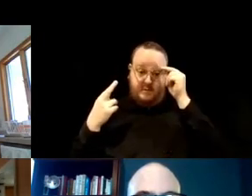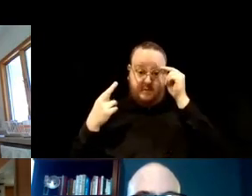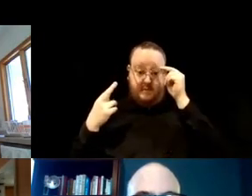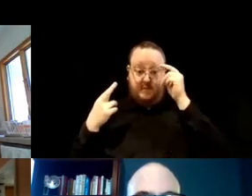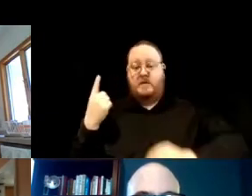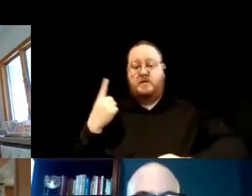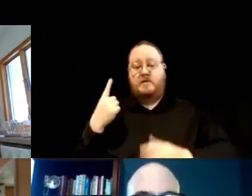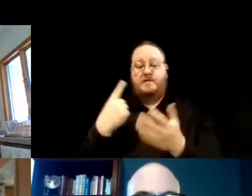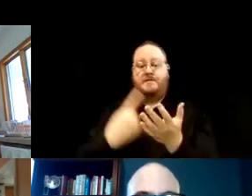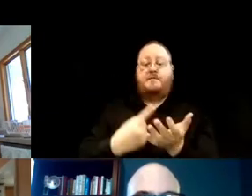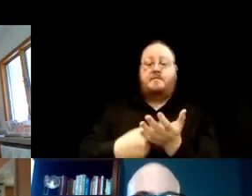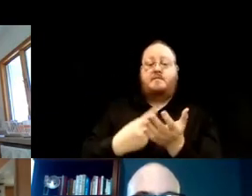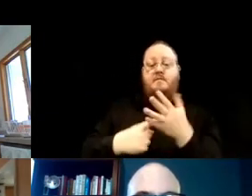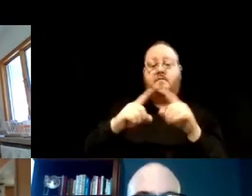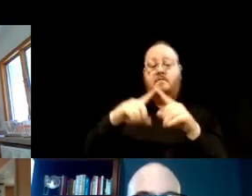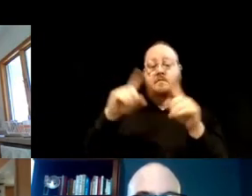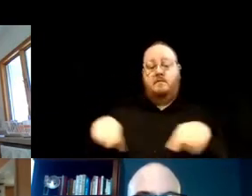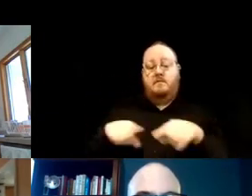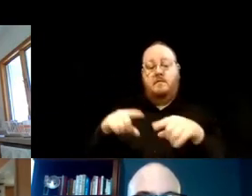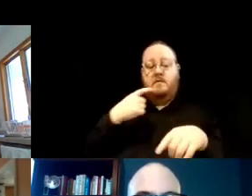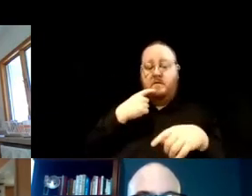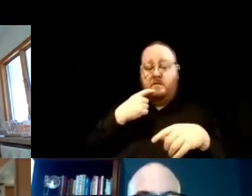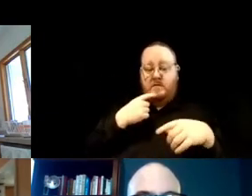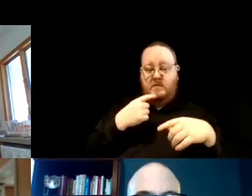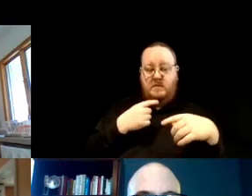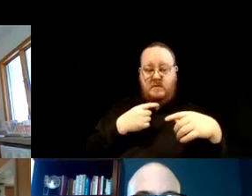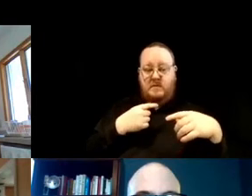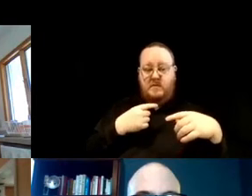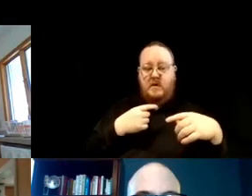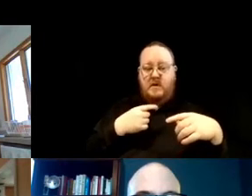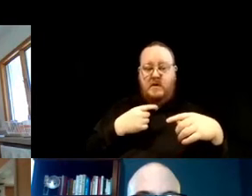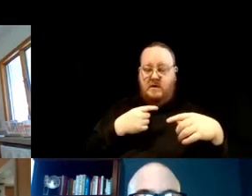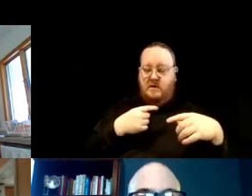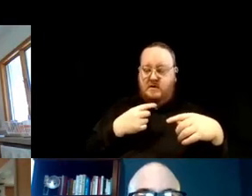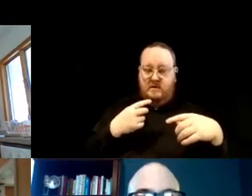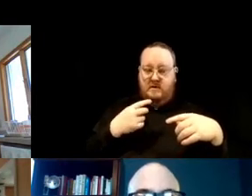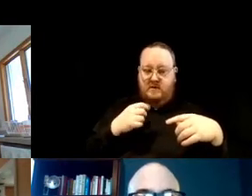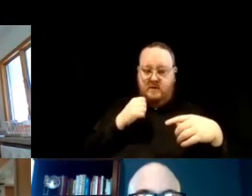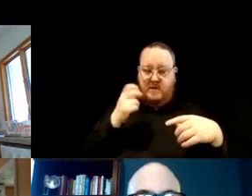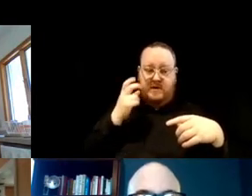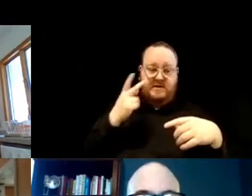say, "Didn't you know there are those little carrots over here?" And I'm like,